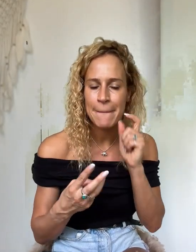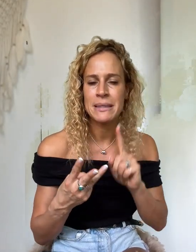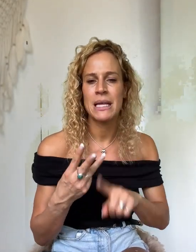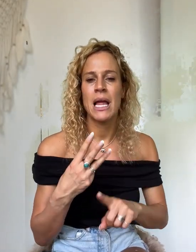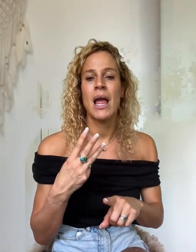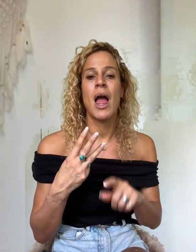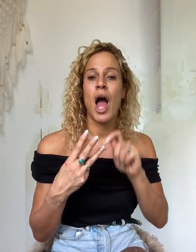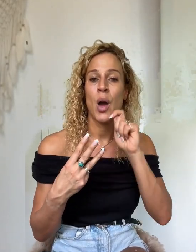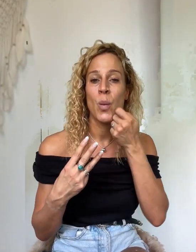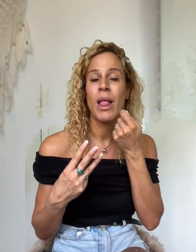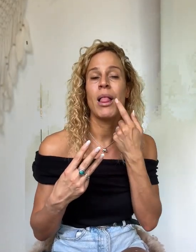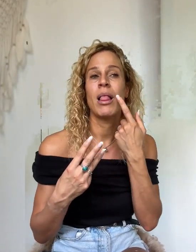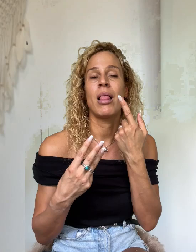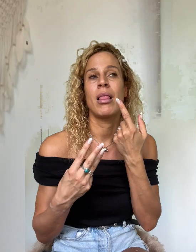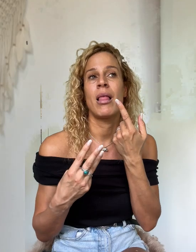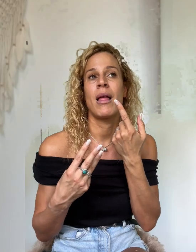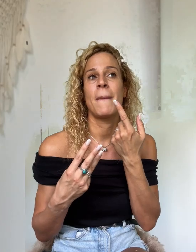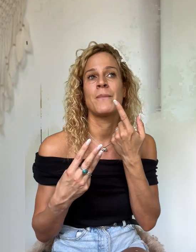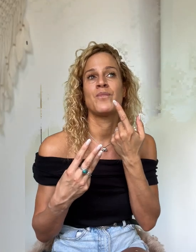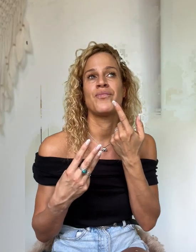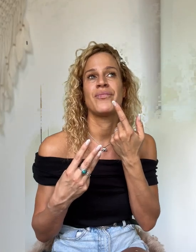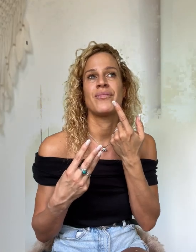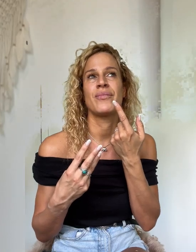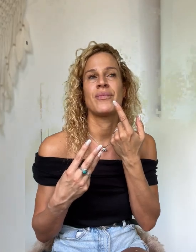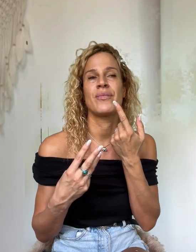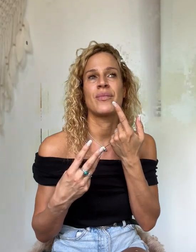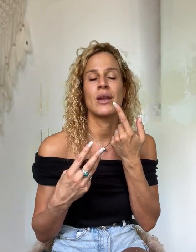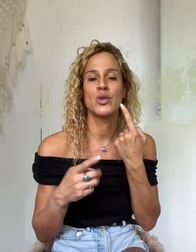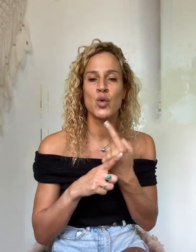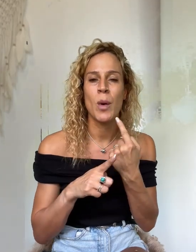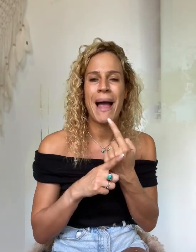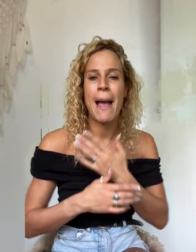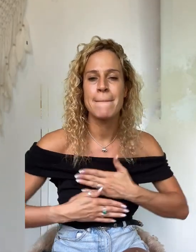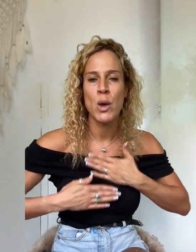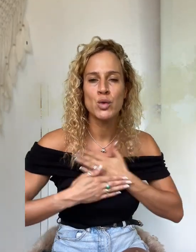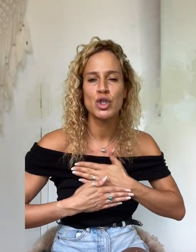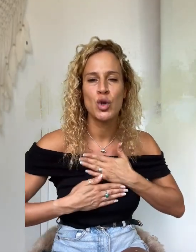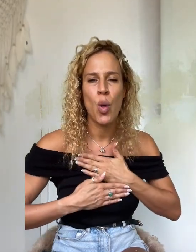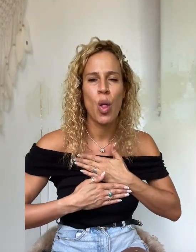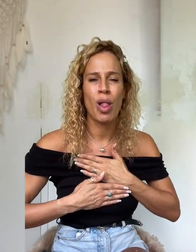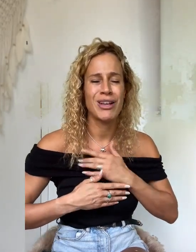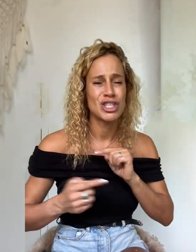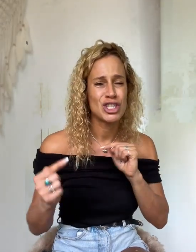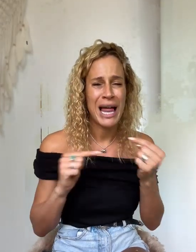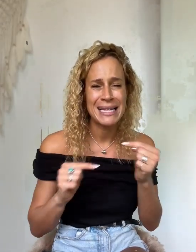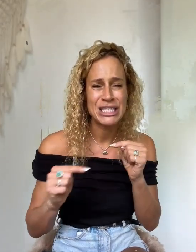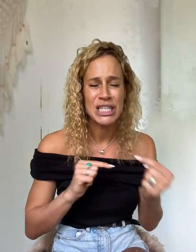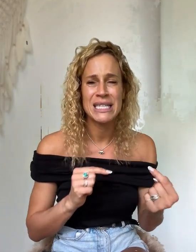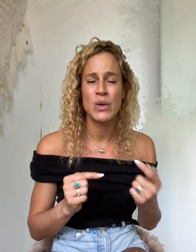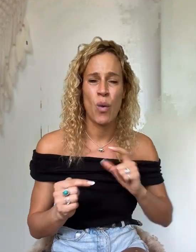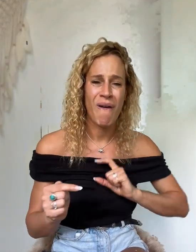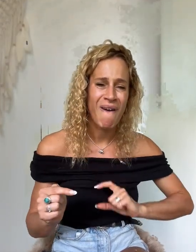study tips. I'm going to touch on the emotional roadblocks and the self-doubt and the